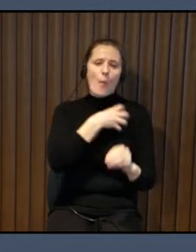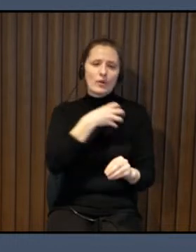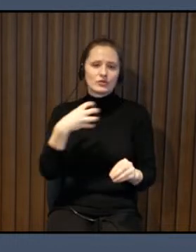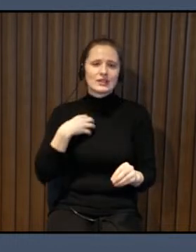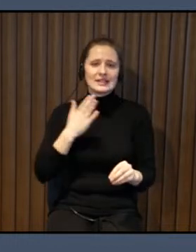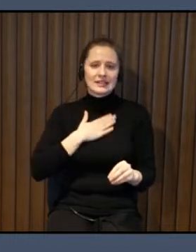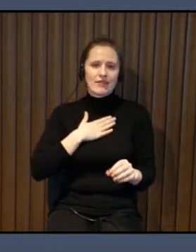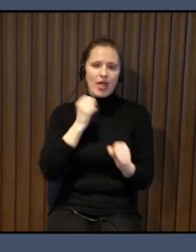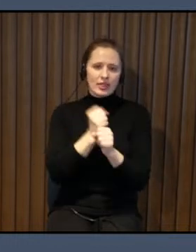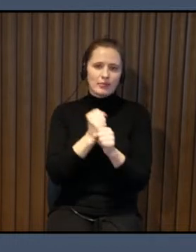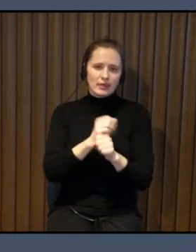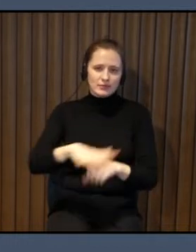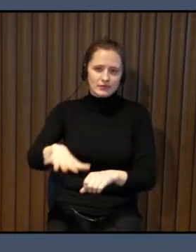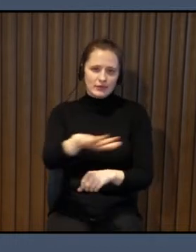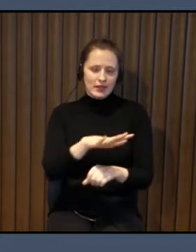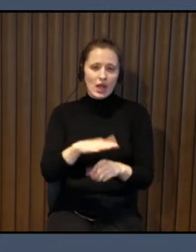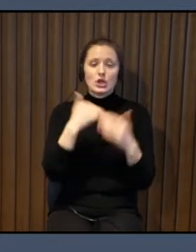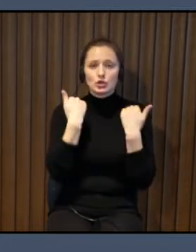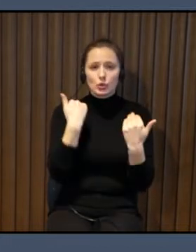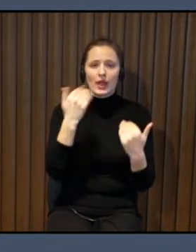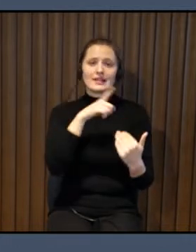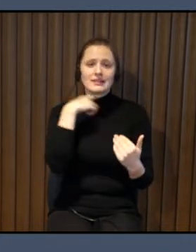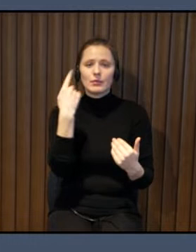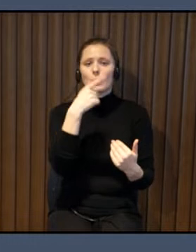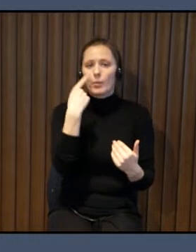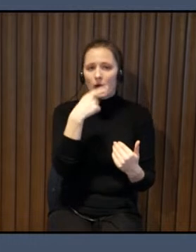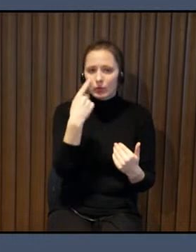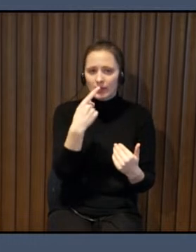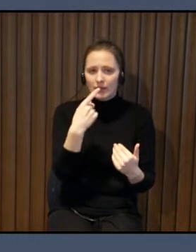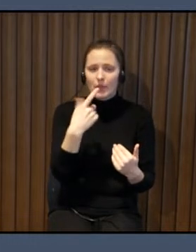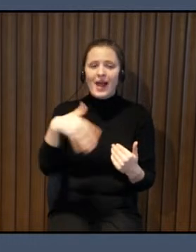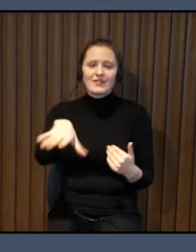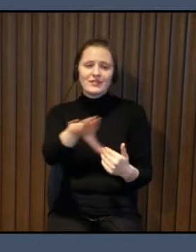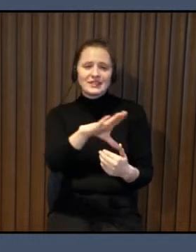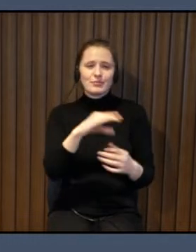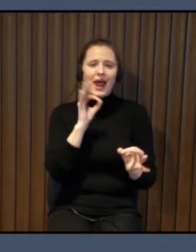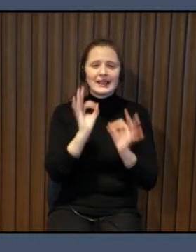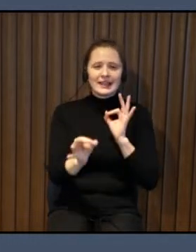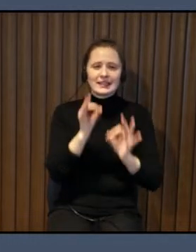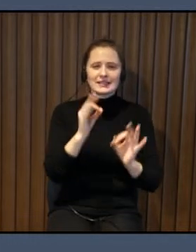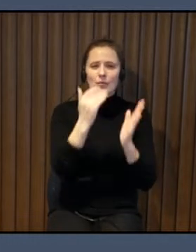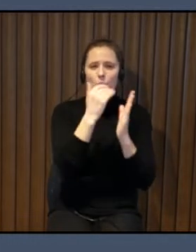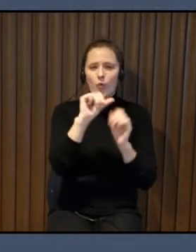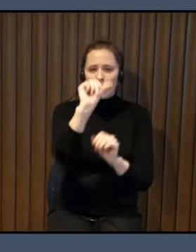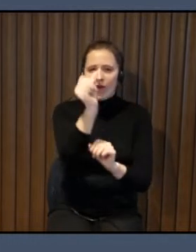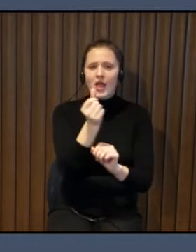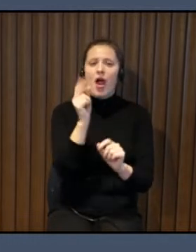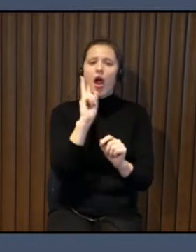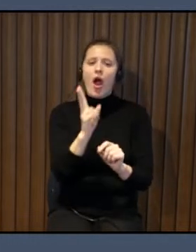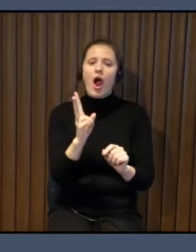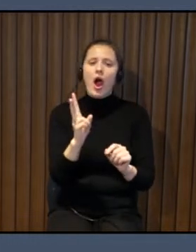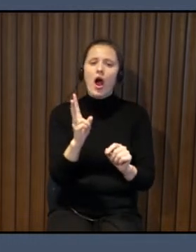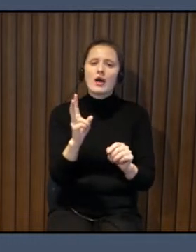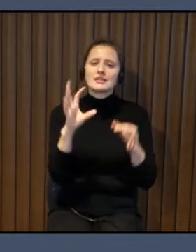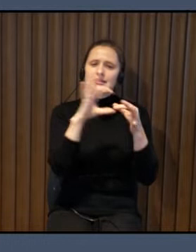wider approach as to what should be respected by municipalities. So I would like to